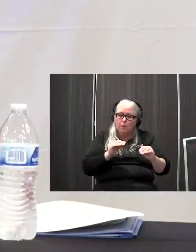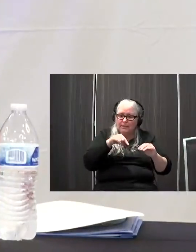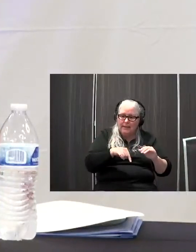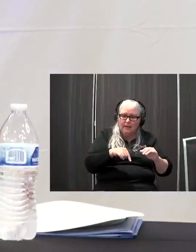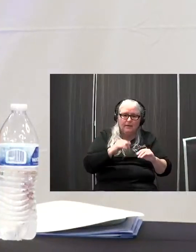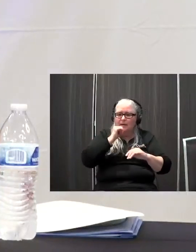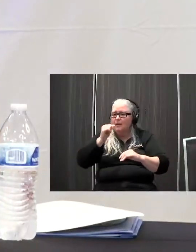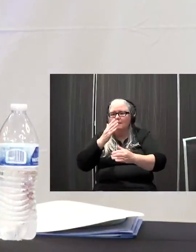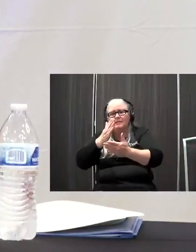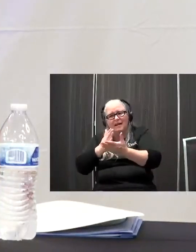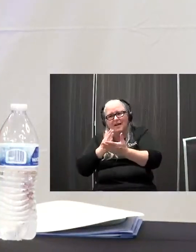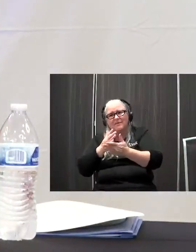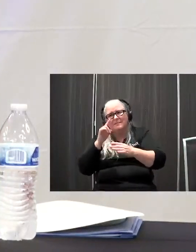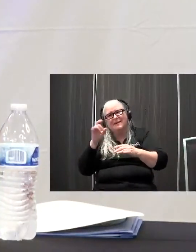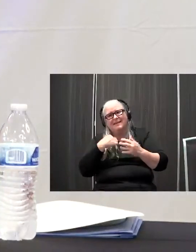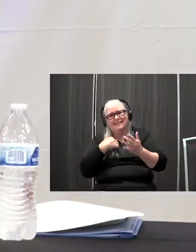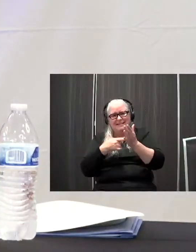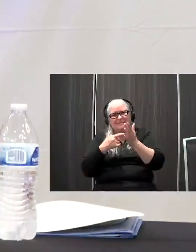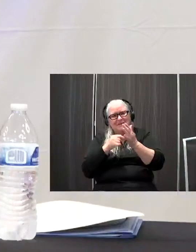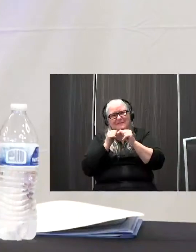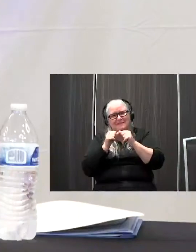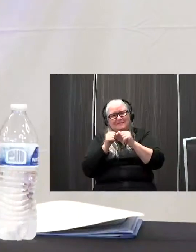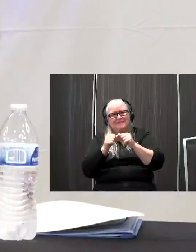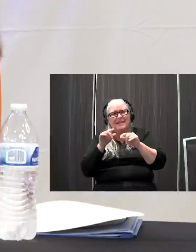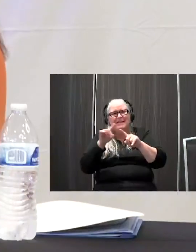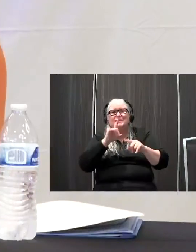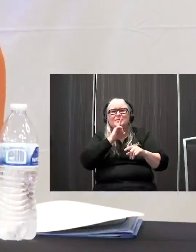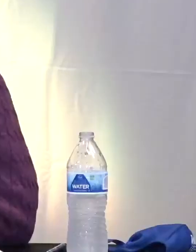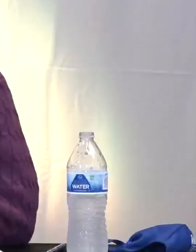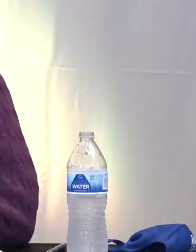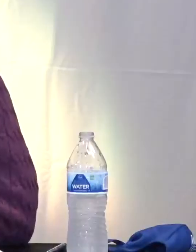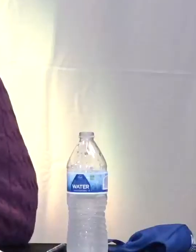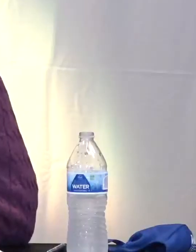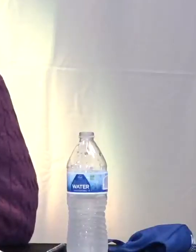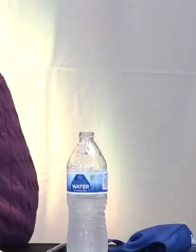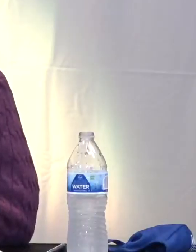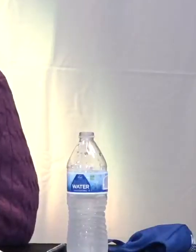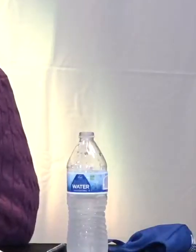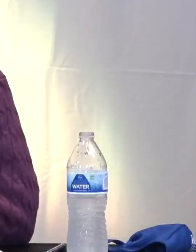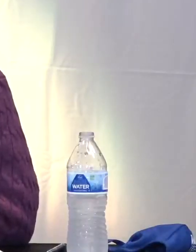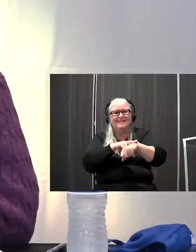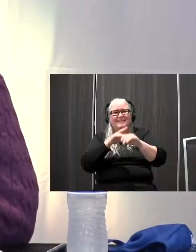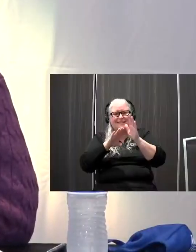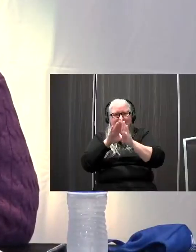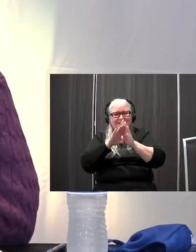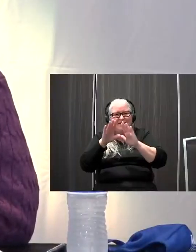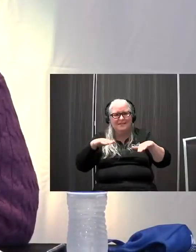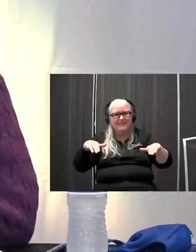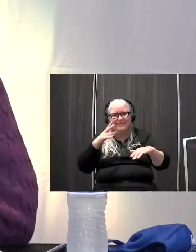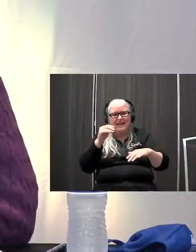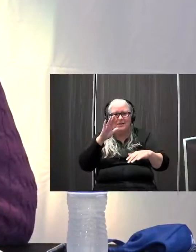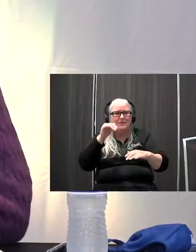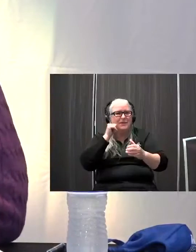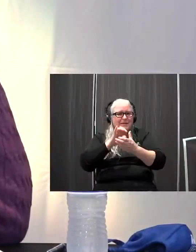Not that I still don't do those things. And that's true for typically developing kids too, Yes. and your spouses and other critical members of your